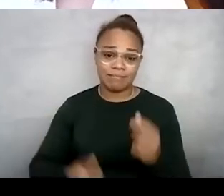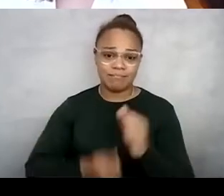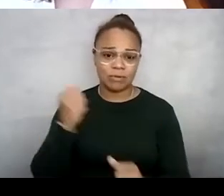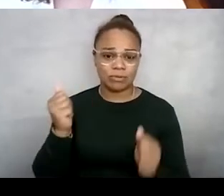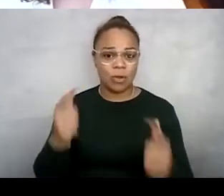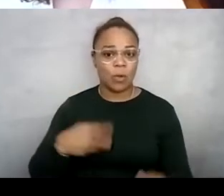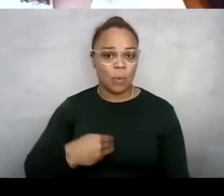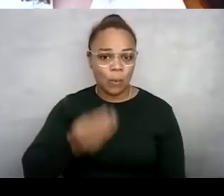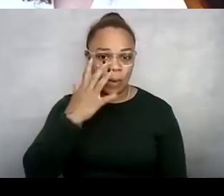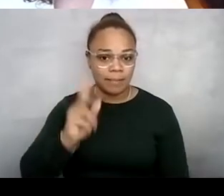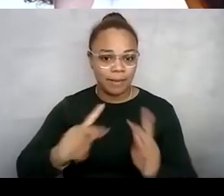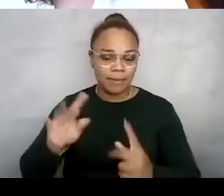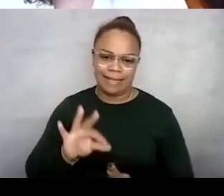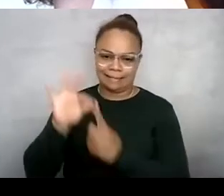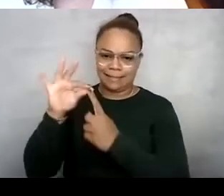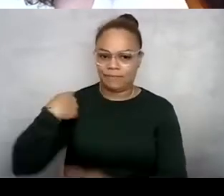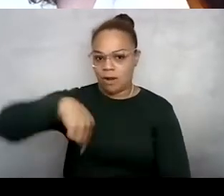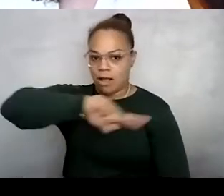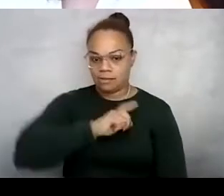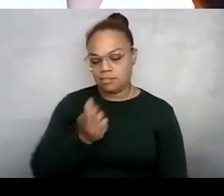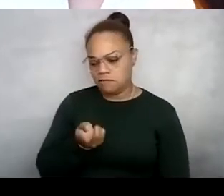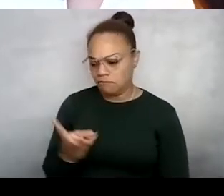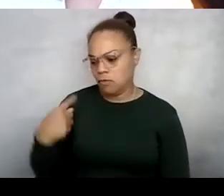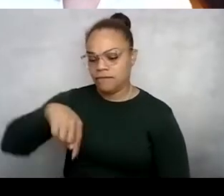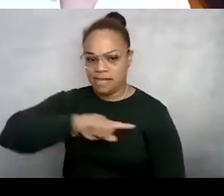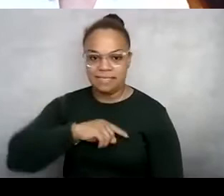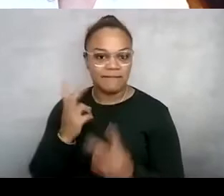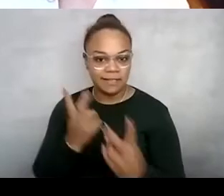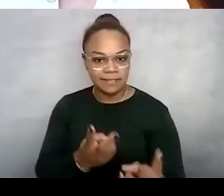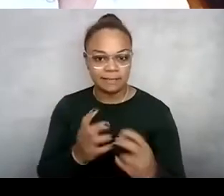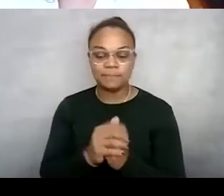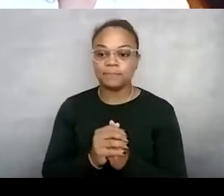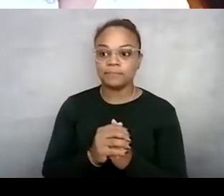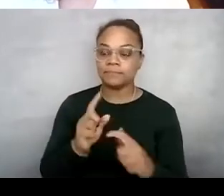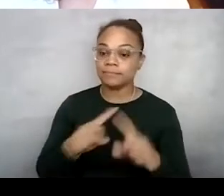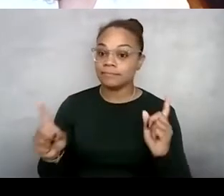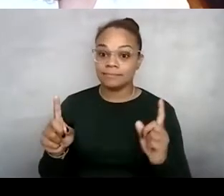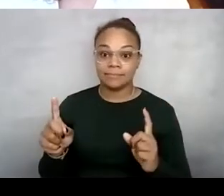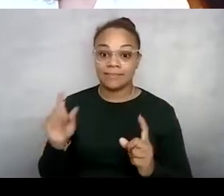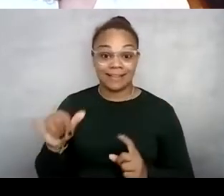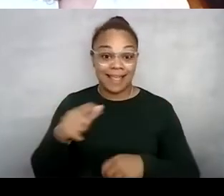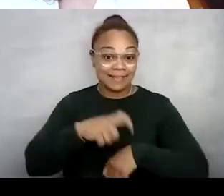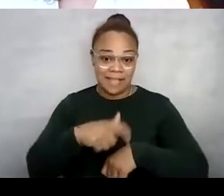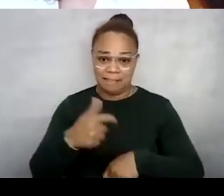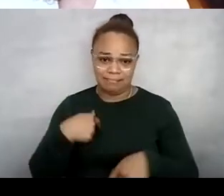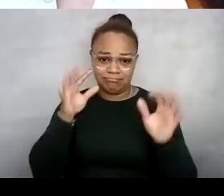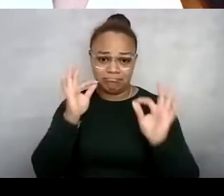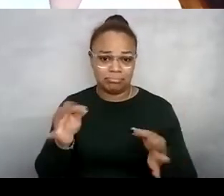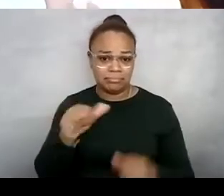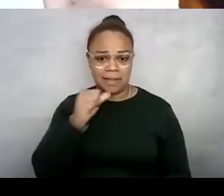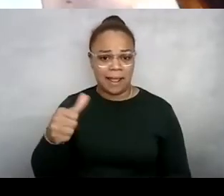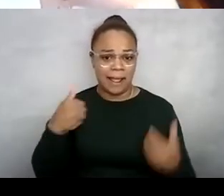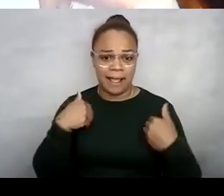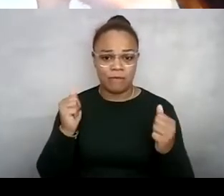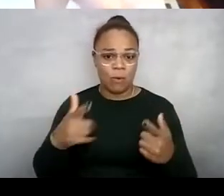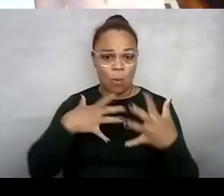were visiting, a couple of us. But I definitely did not have an all white tennis dress with me.